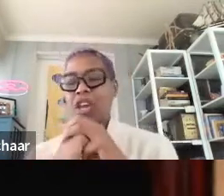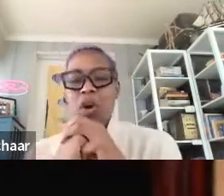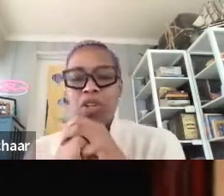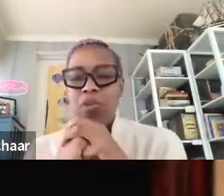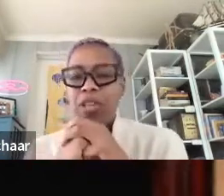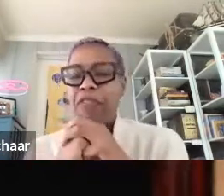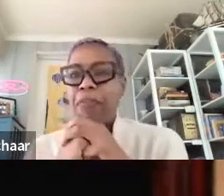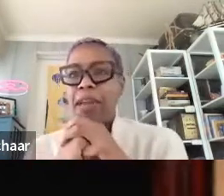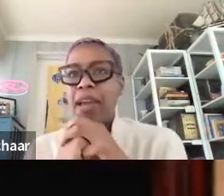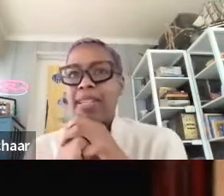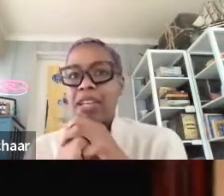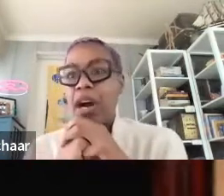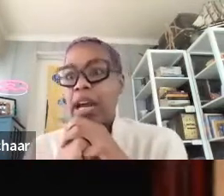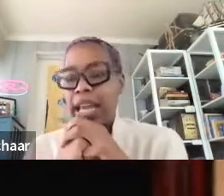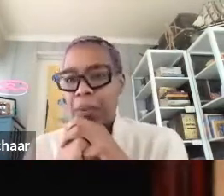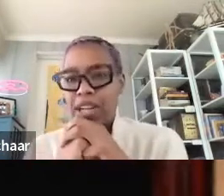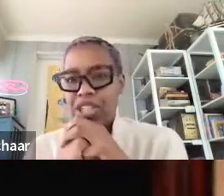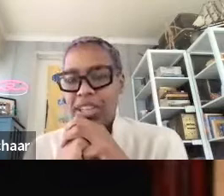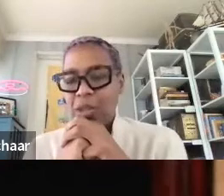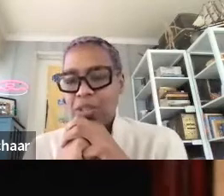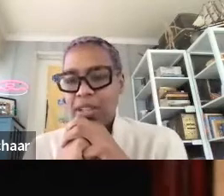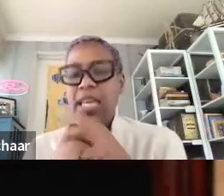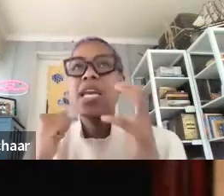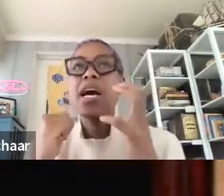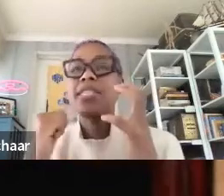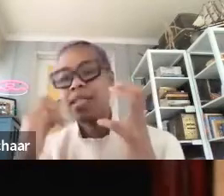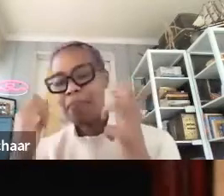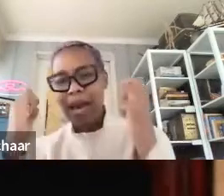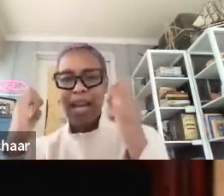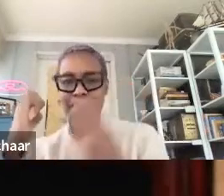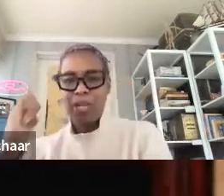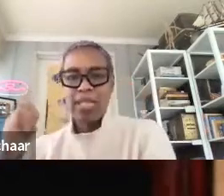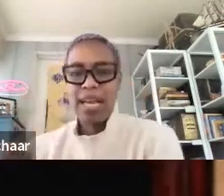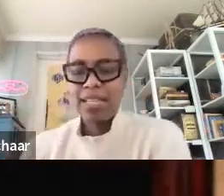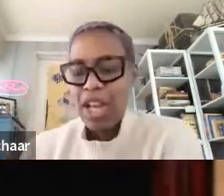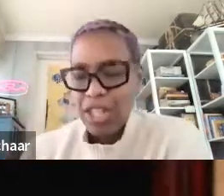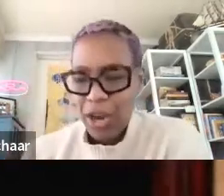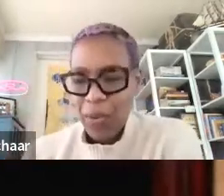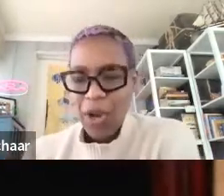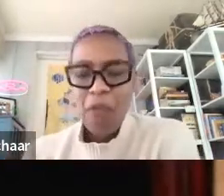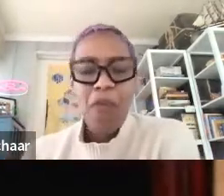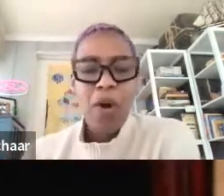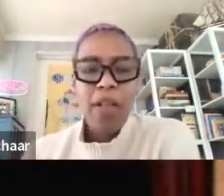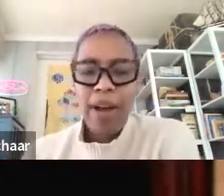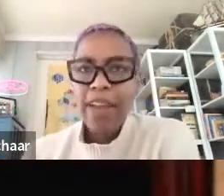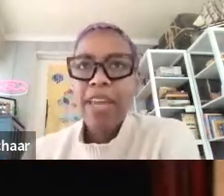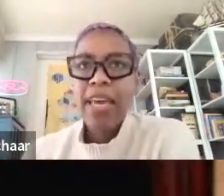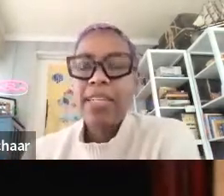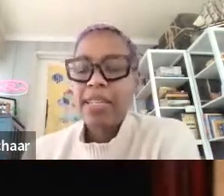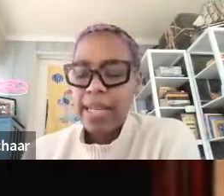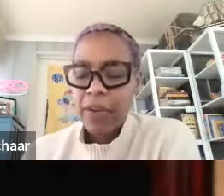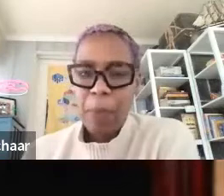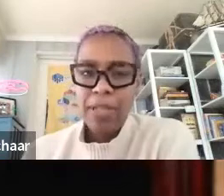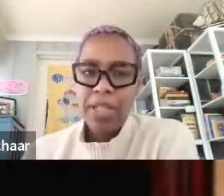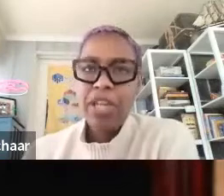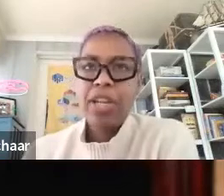bunch, which really for me as a young kid watching this was like, yes, a badass princess. So, for a lot of kids,